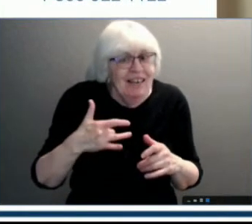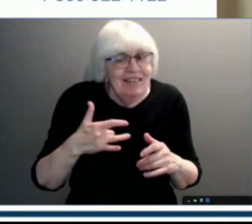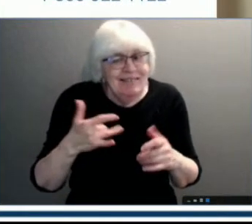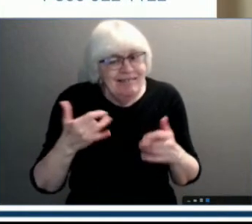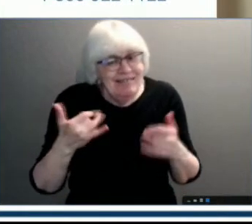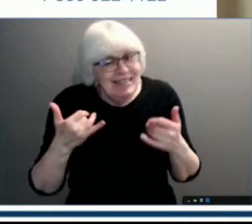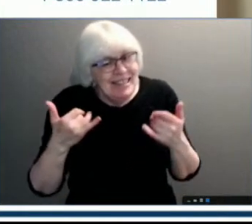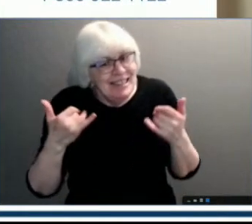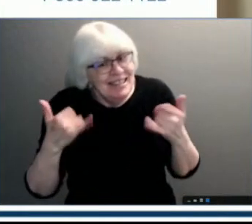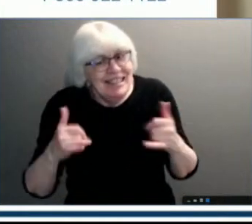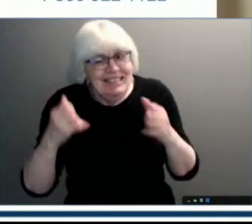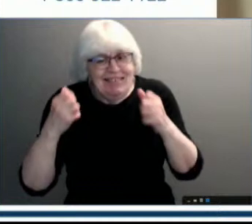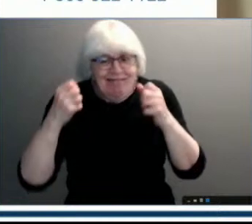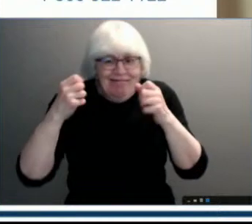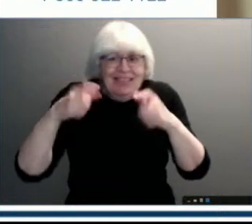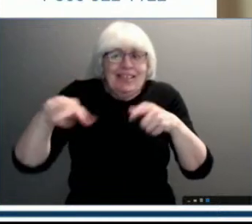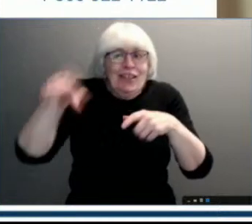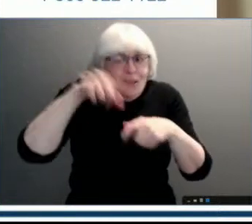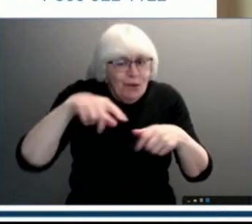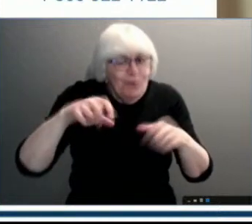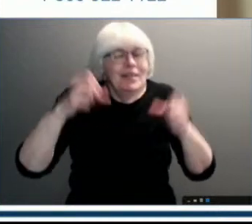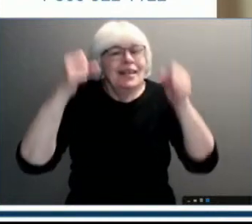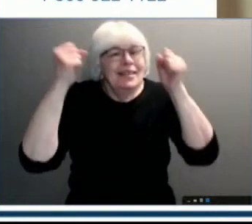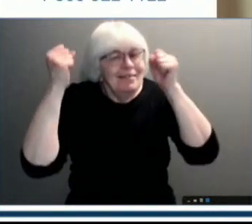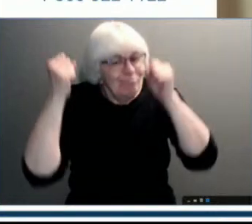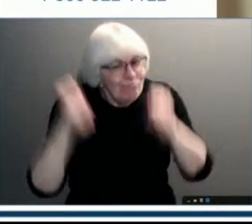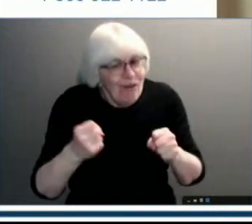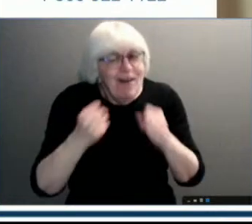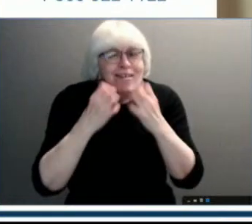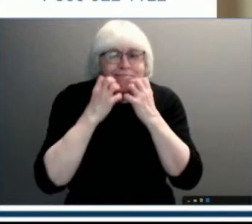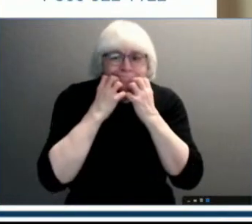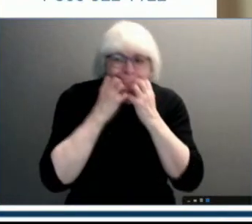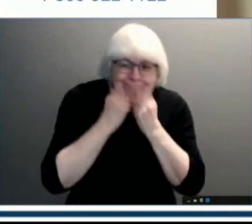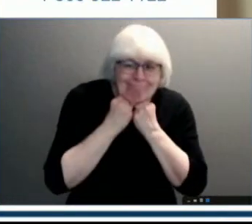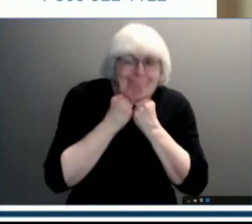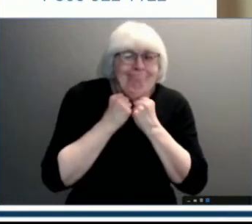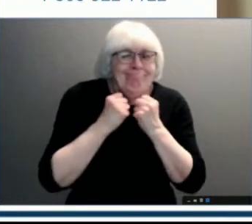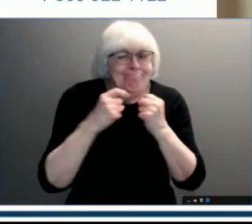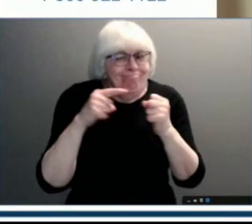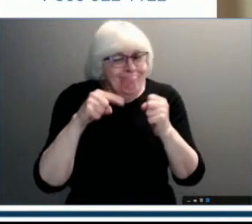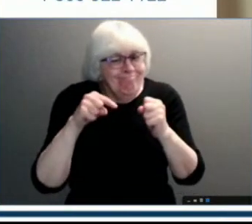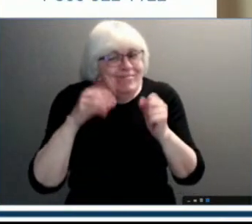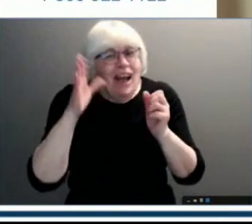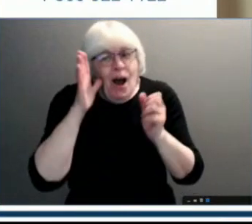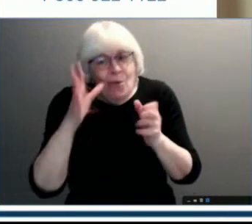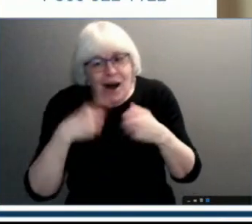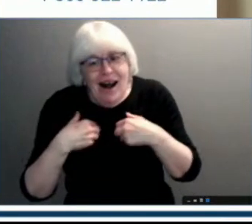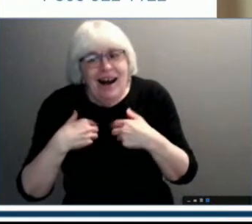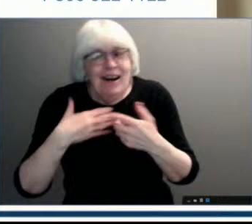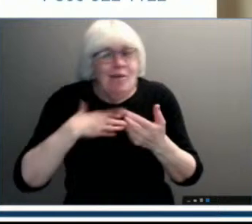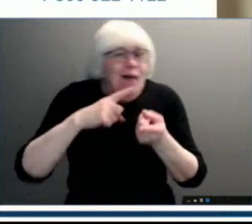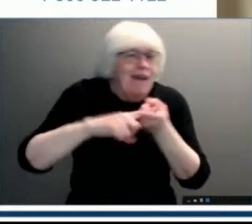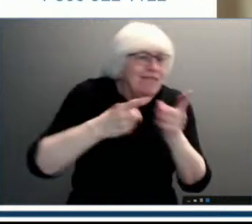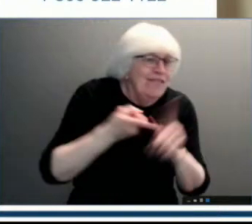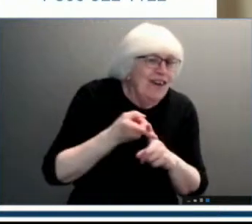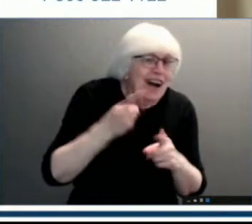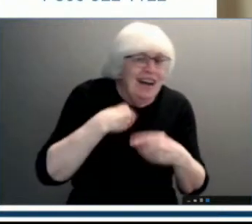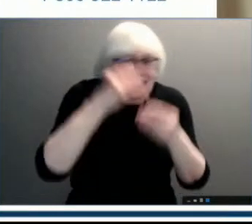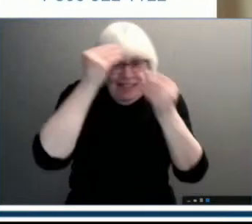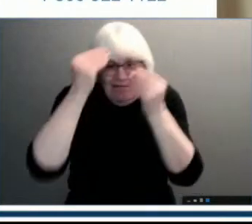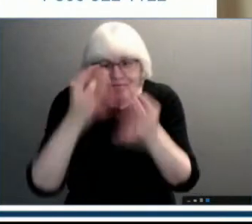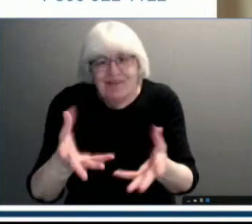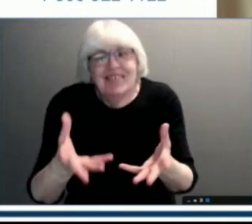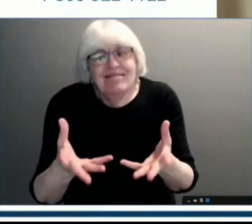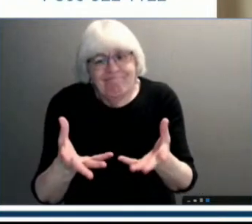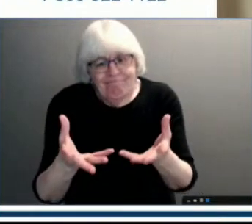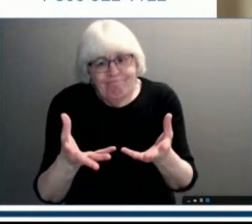people, and that people care about their community and they care about their colleagues and they care about their friends and neighbors, that when they have COVID, they'll let them know if they were in contact with